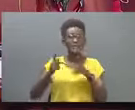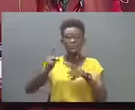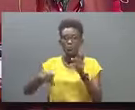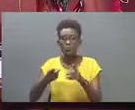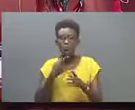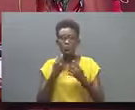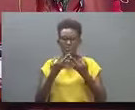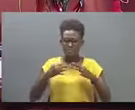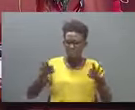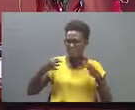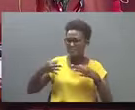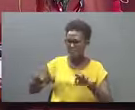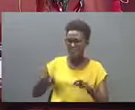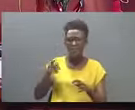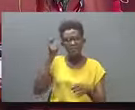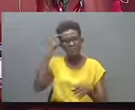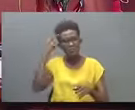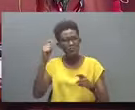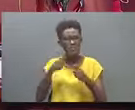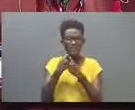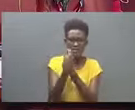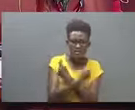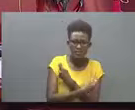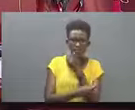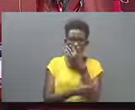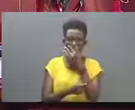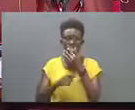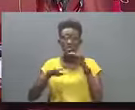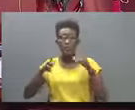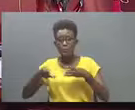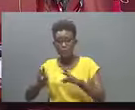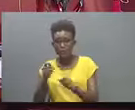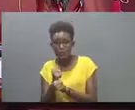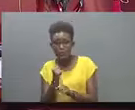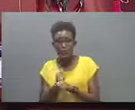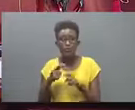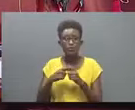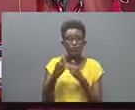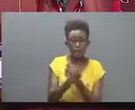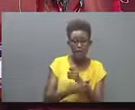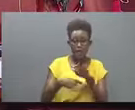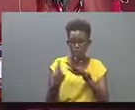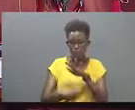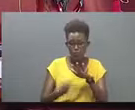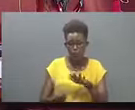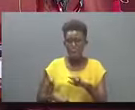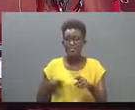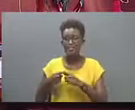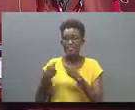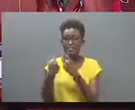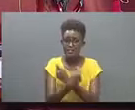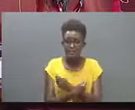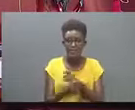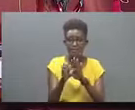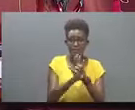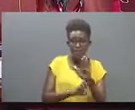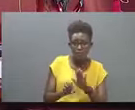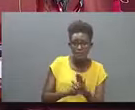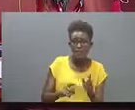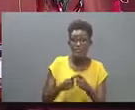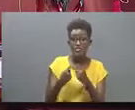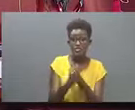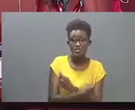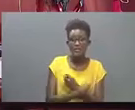controlled the thinking of the people, the doing of the people, the situation of the people, the environment of the people,